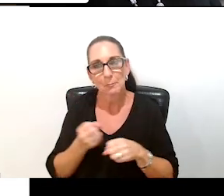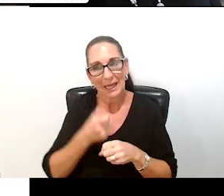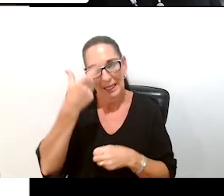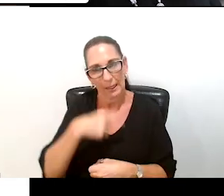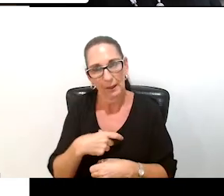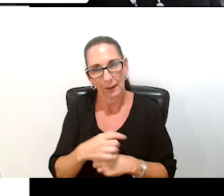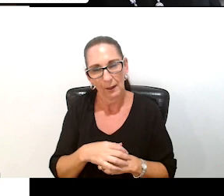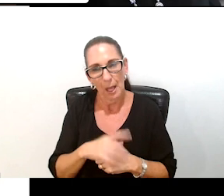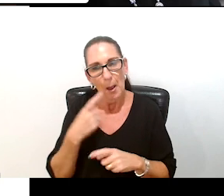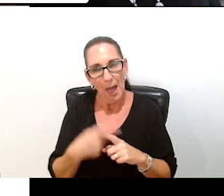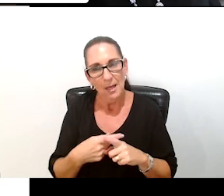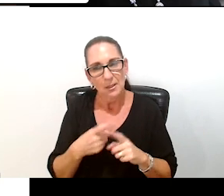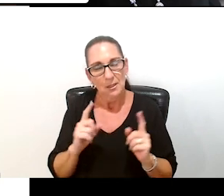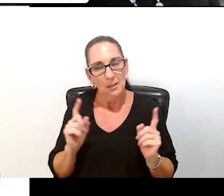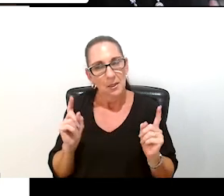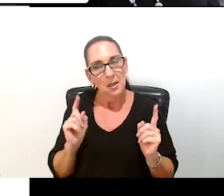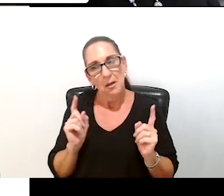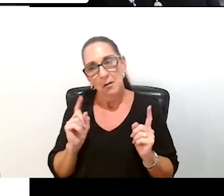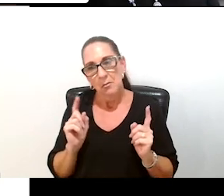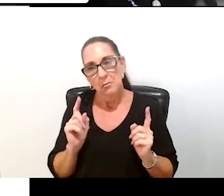what is the extent that people with disability